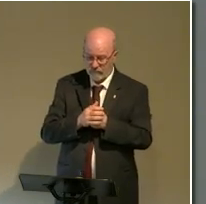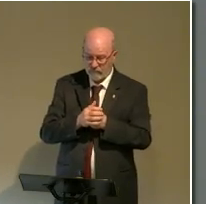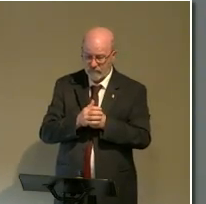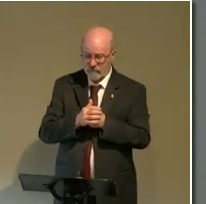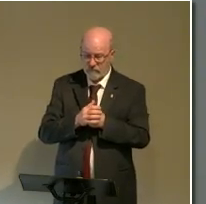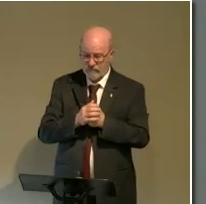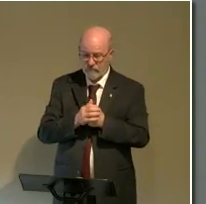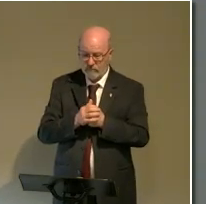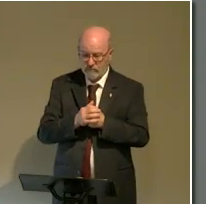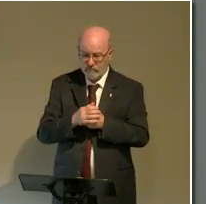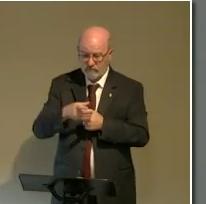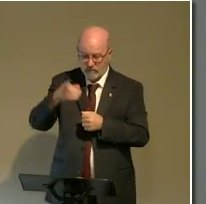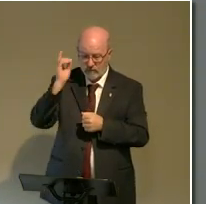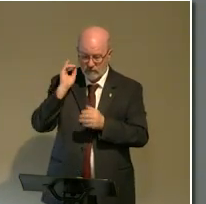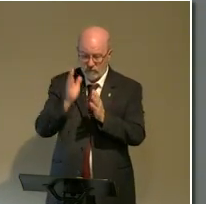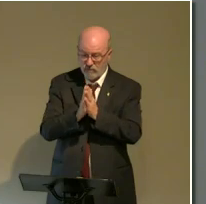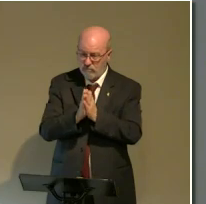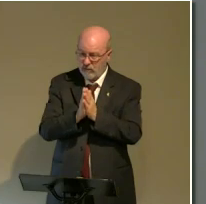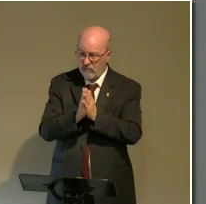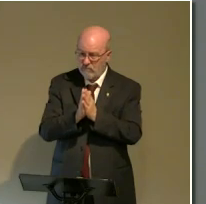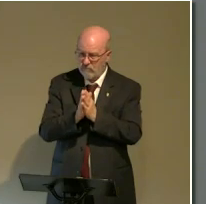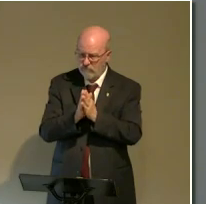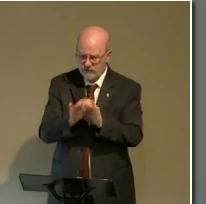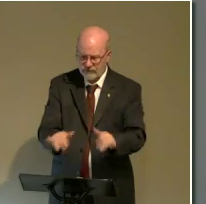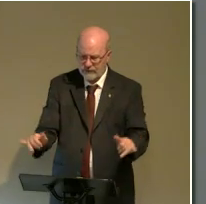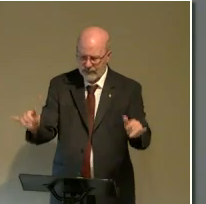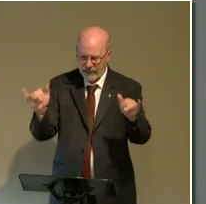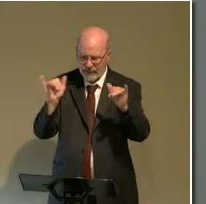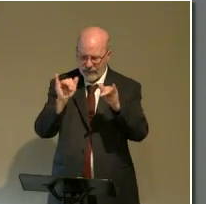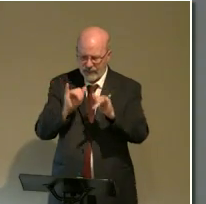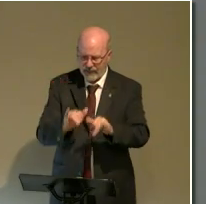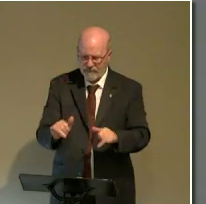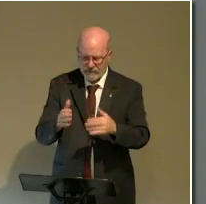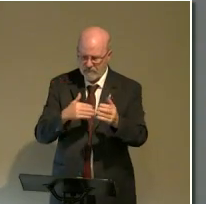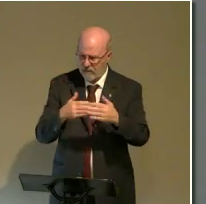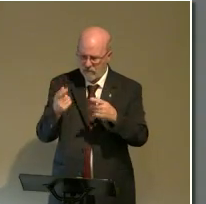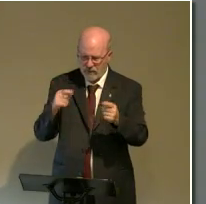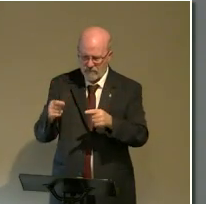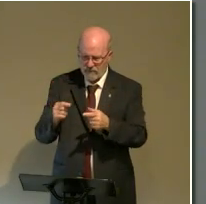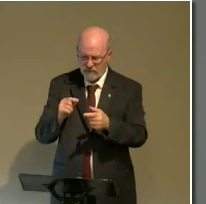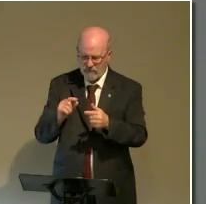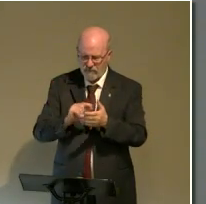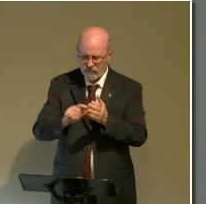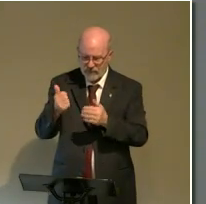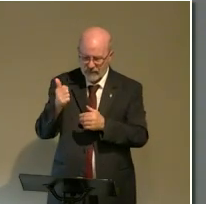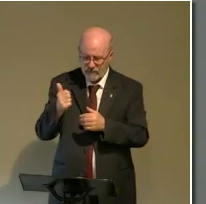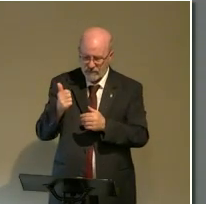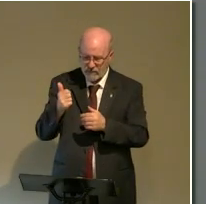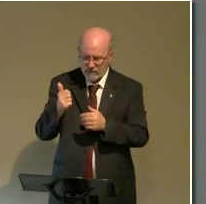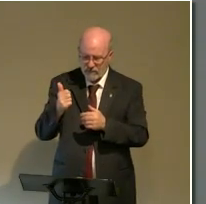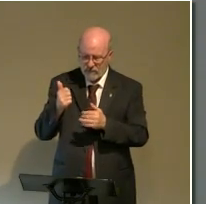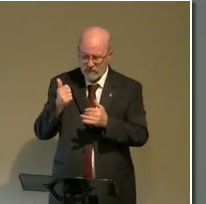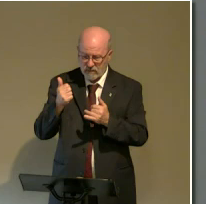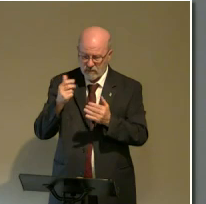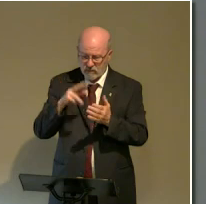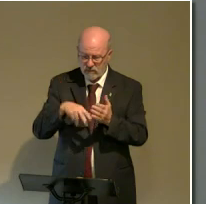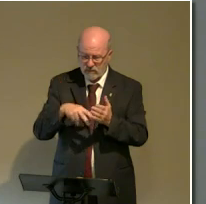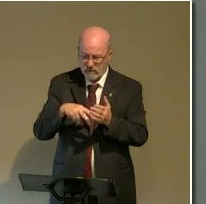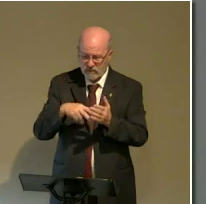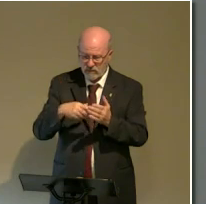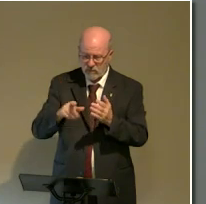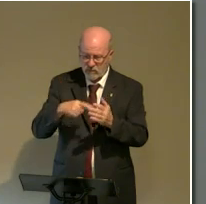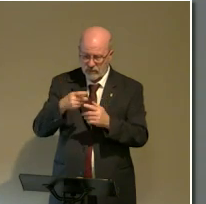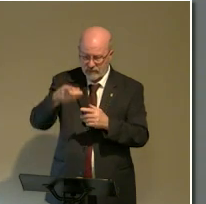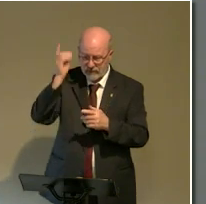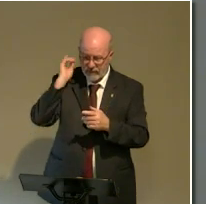So Daniel's prayer routine remained the same considering the obstacles, okay? So in verse 10, we read here, now